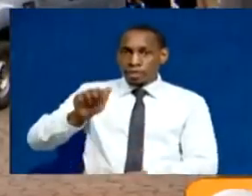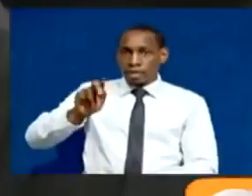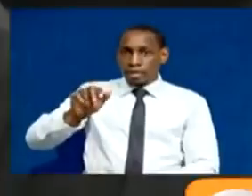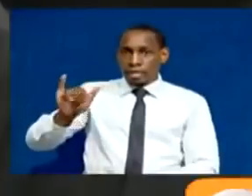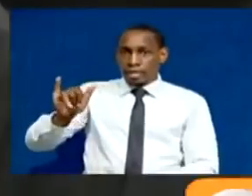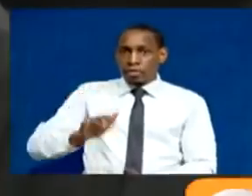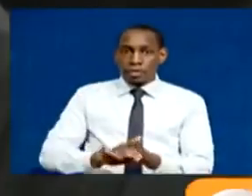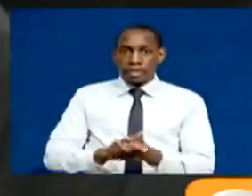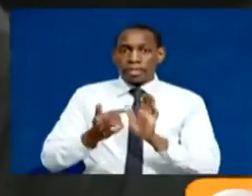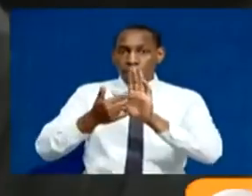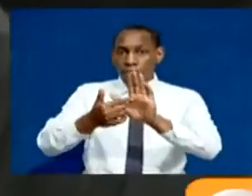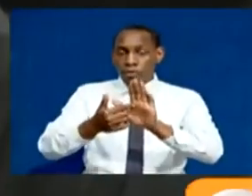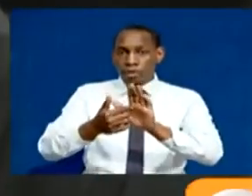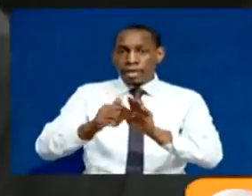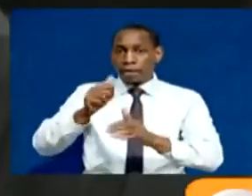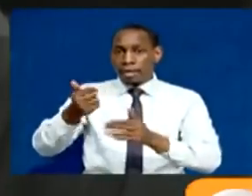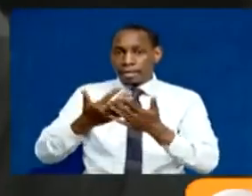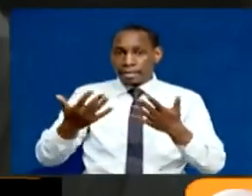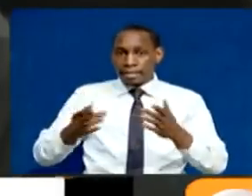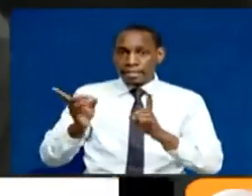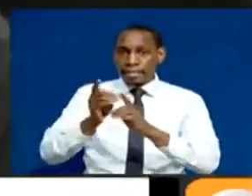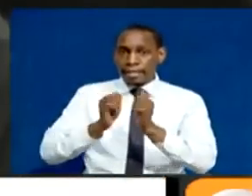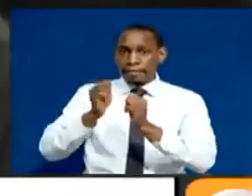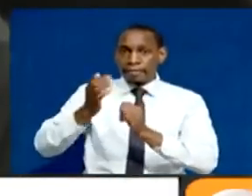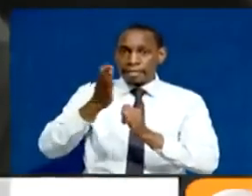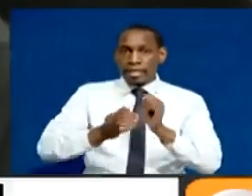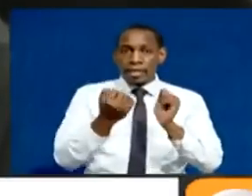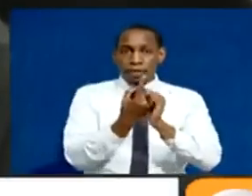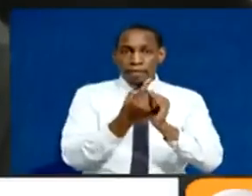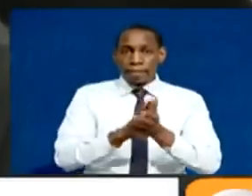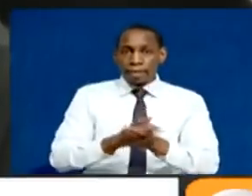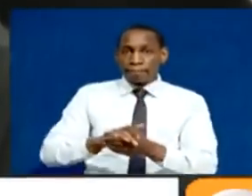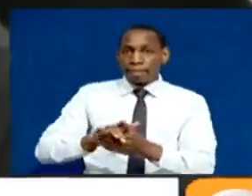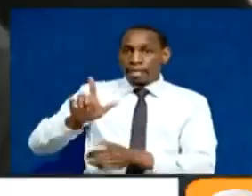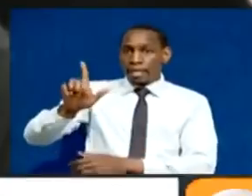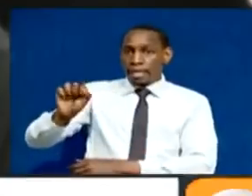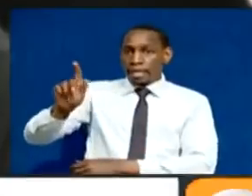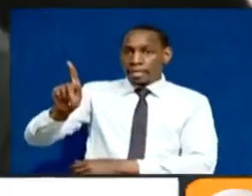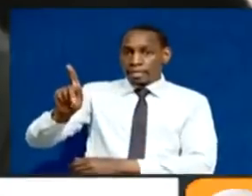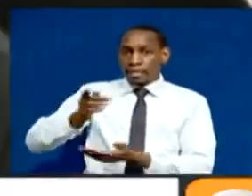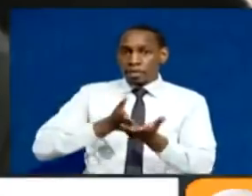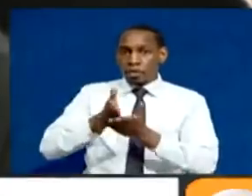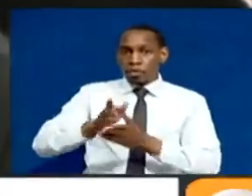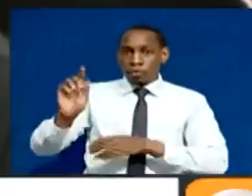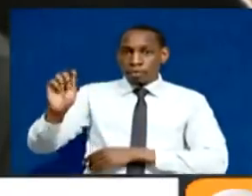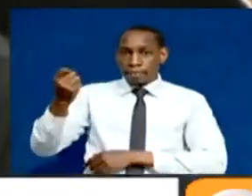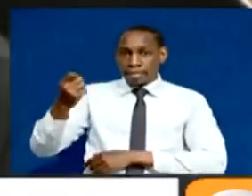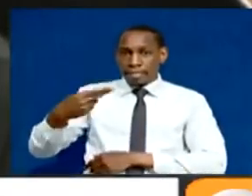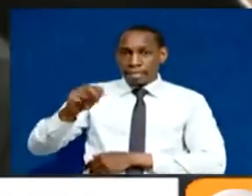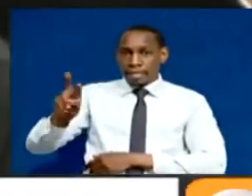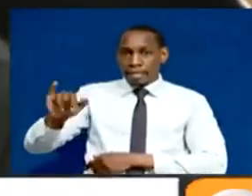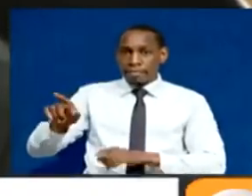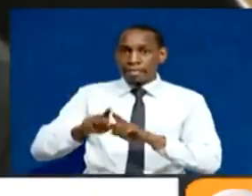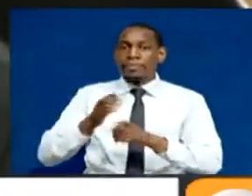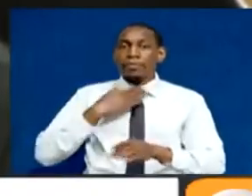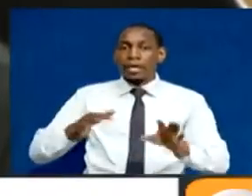Murima will be highlighted, among others, on the 15th of November. The Law Society of Kenya, through its president Nelson Havi,